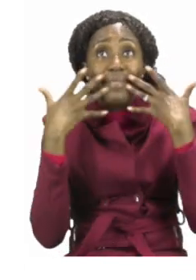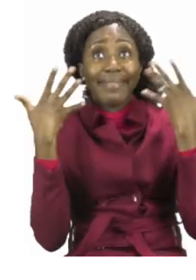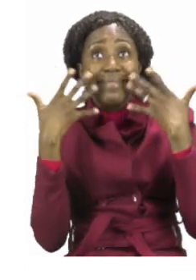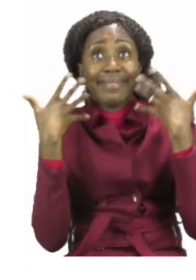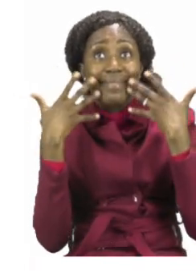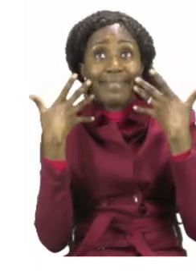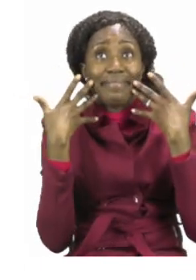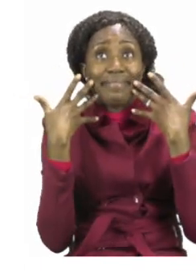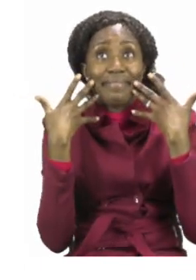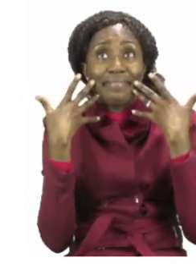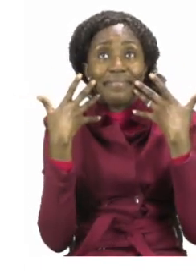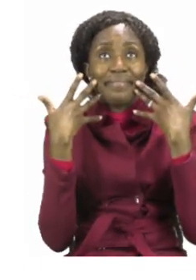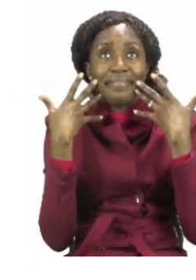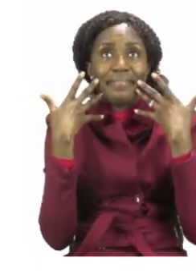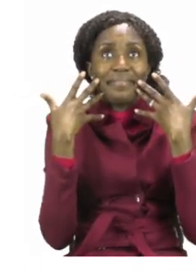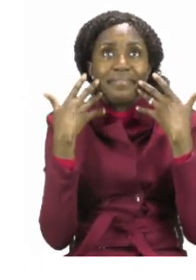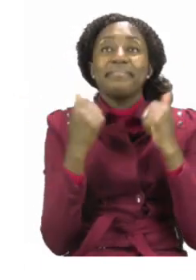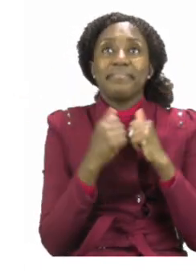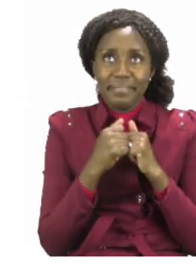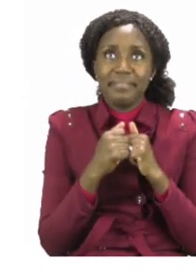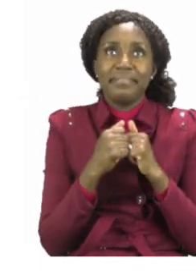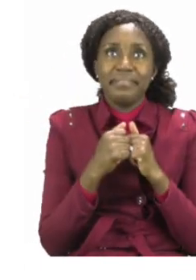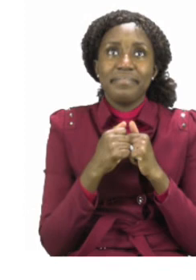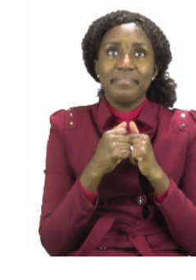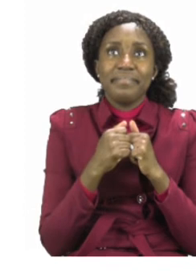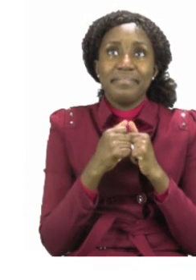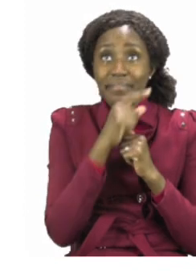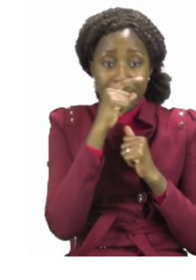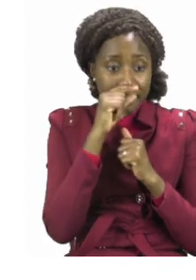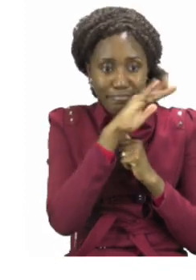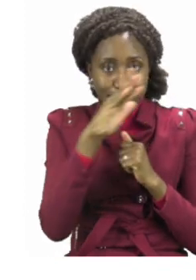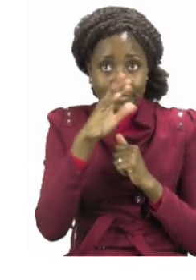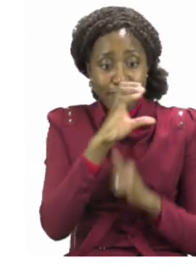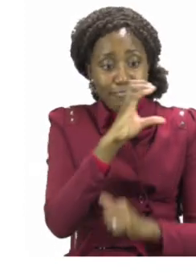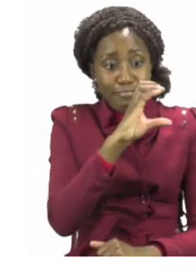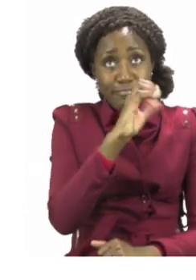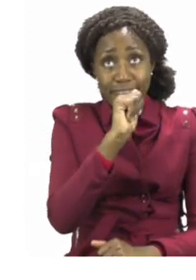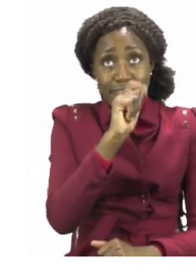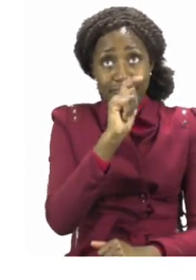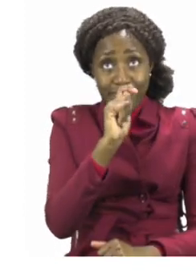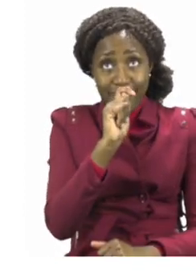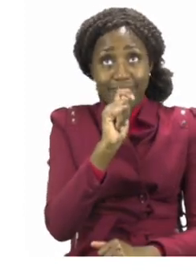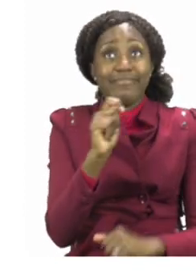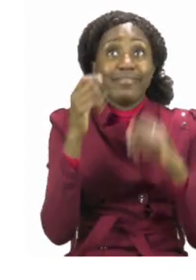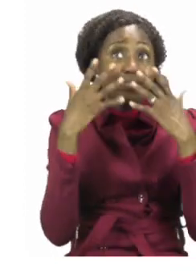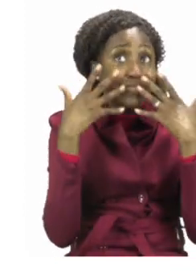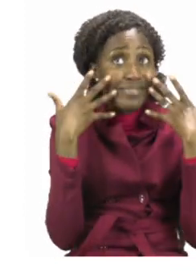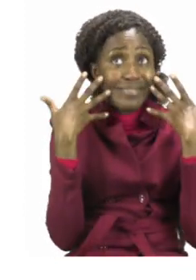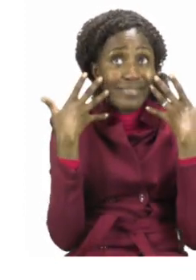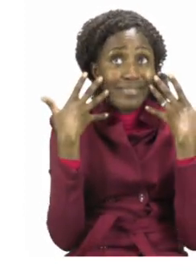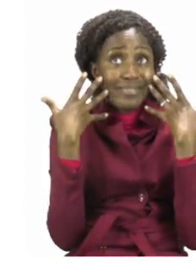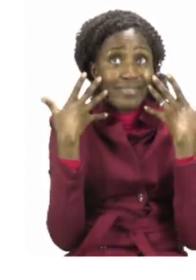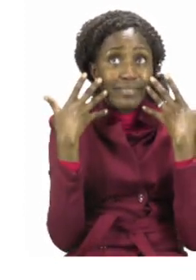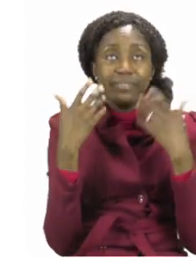cat. Now you will see below the picture is the name of the